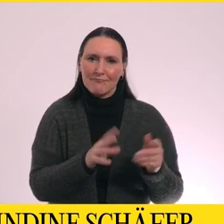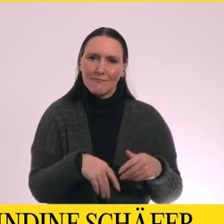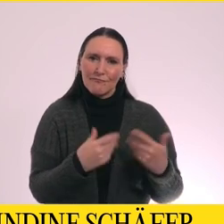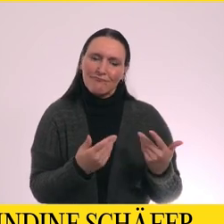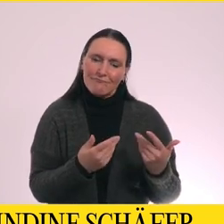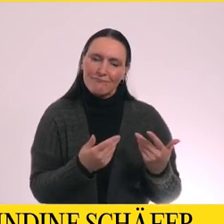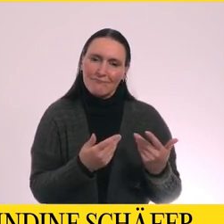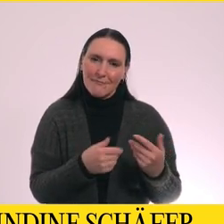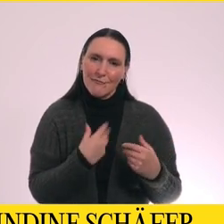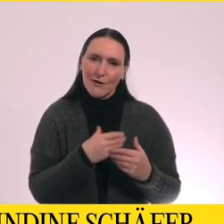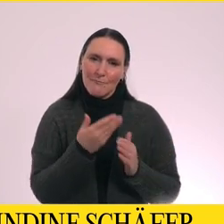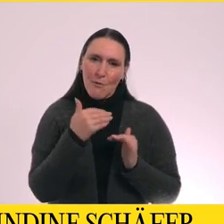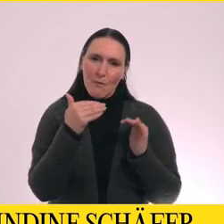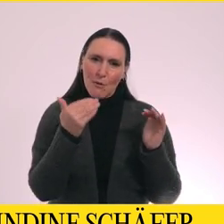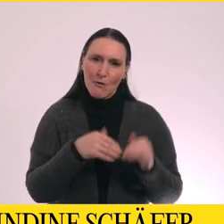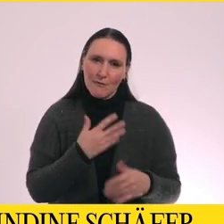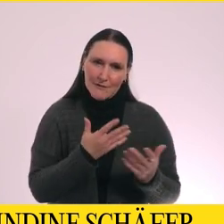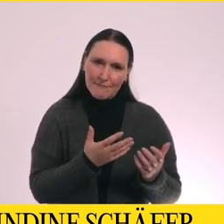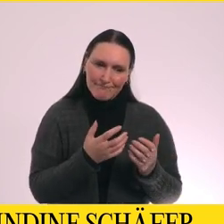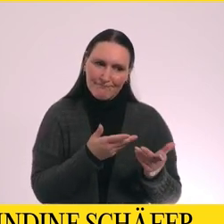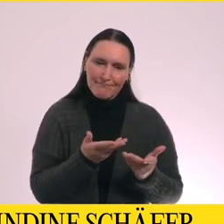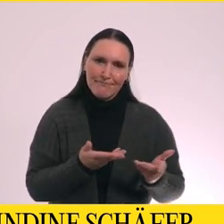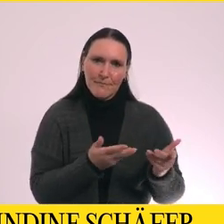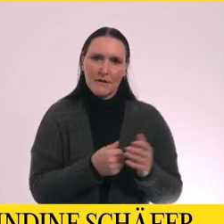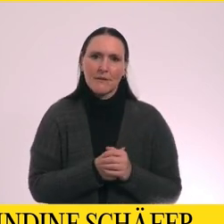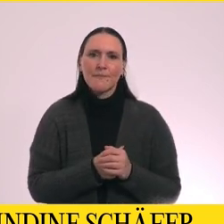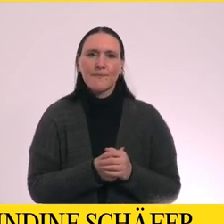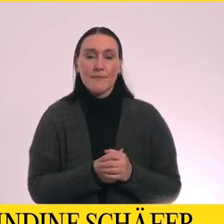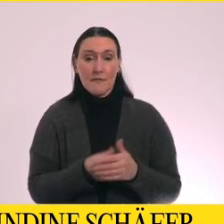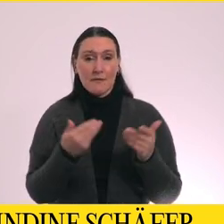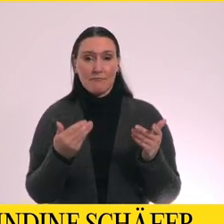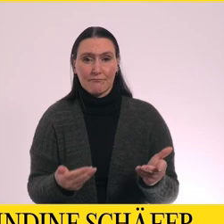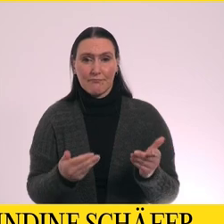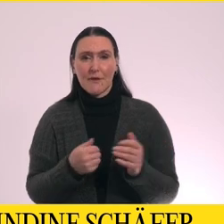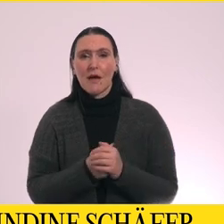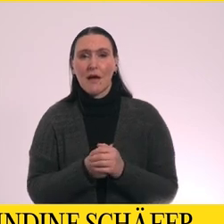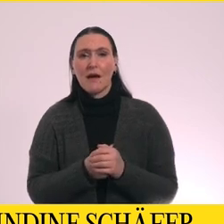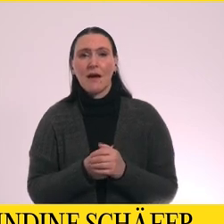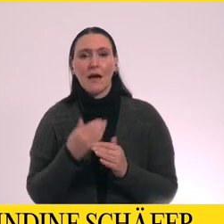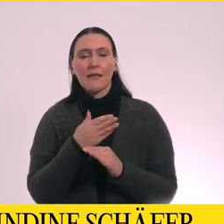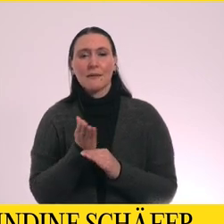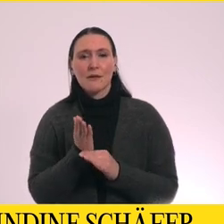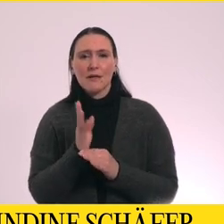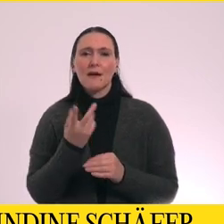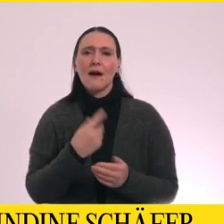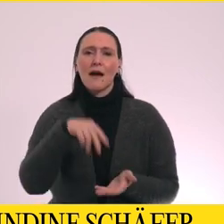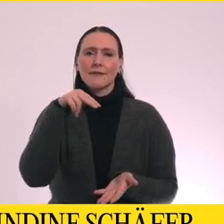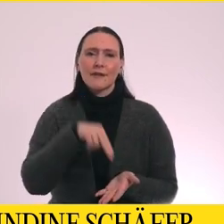So I'll be moderating the dialogue this afternoon between practitioners at Trampoline House in